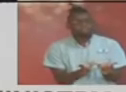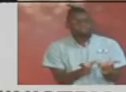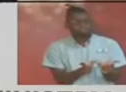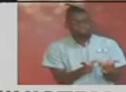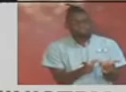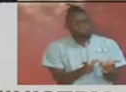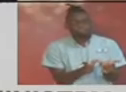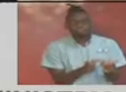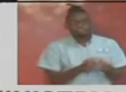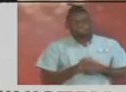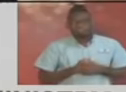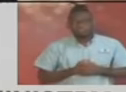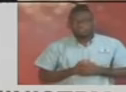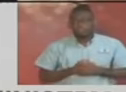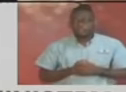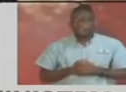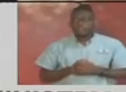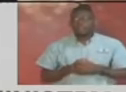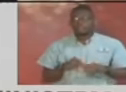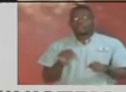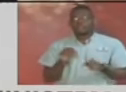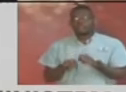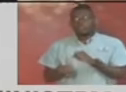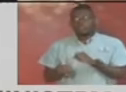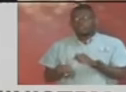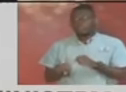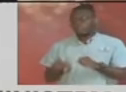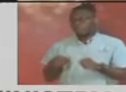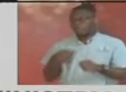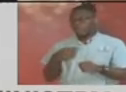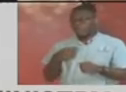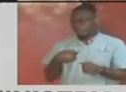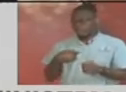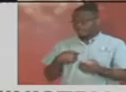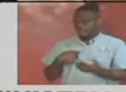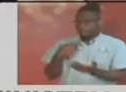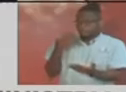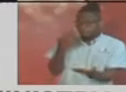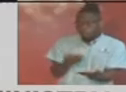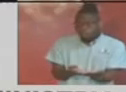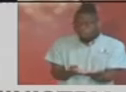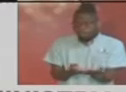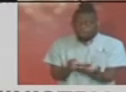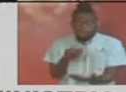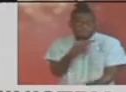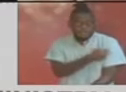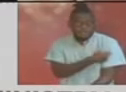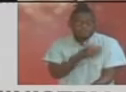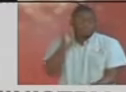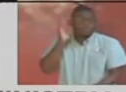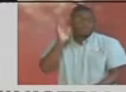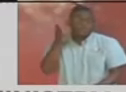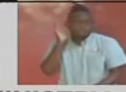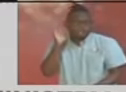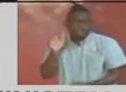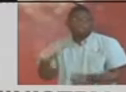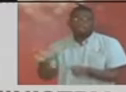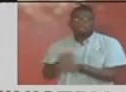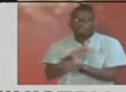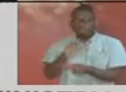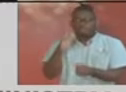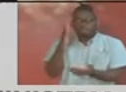and until we can prove that vaccines can fully stop transmission, we have to continue to